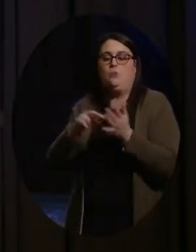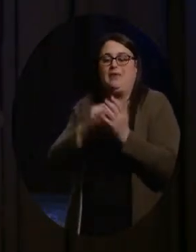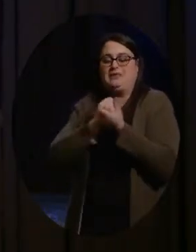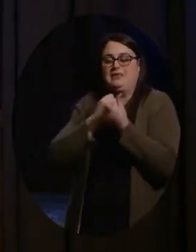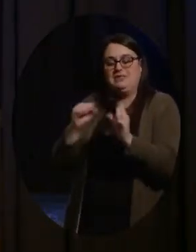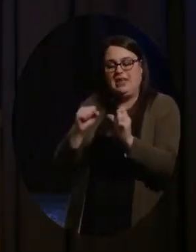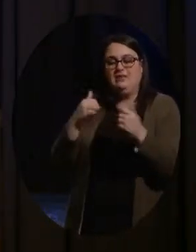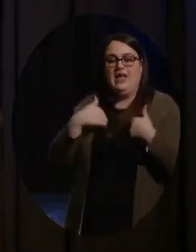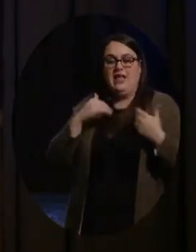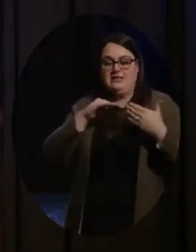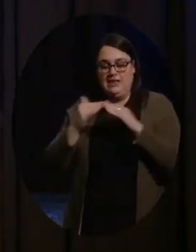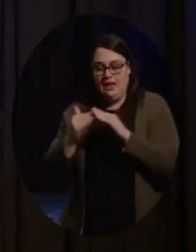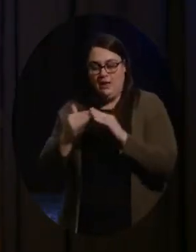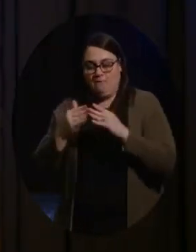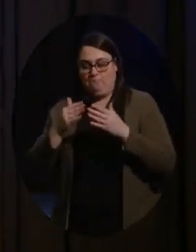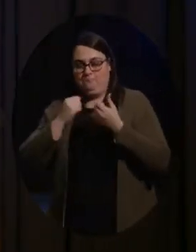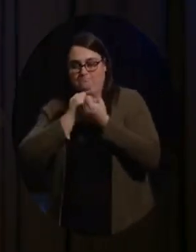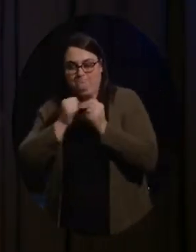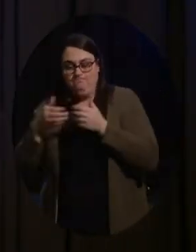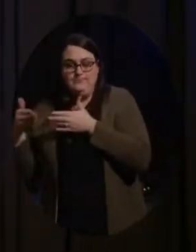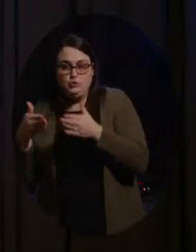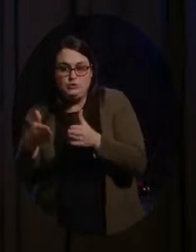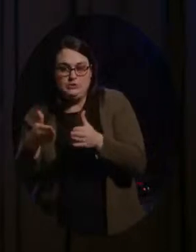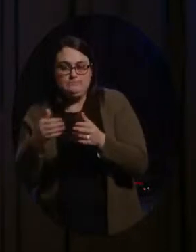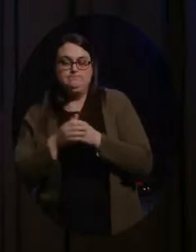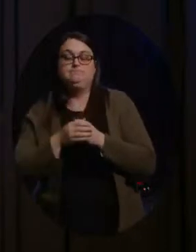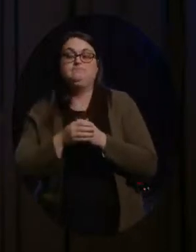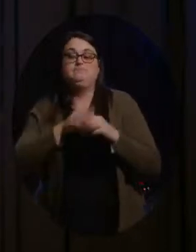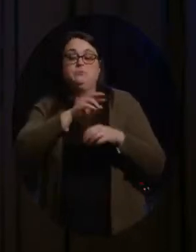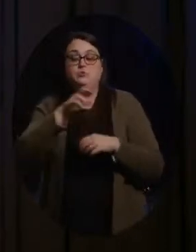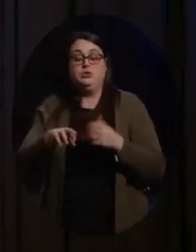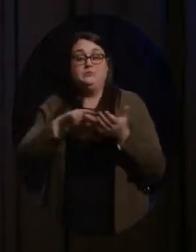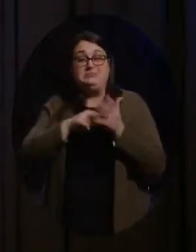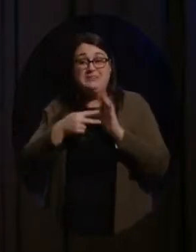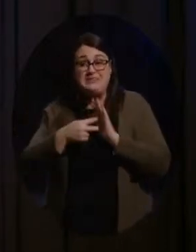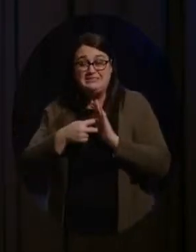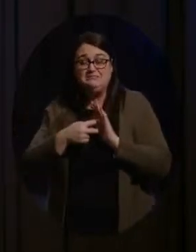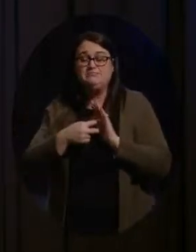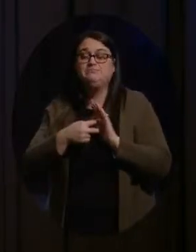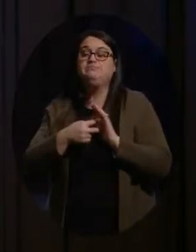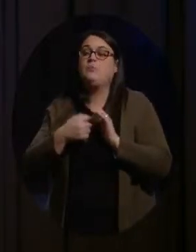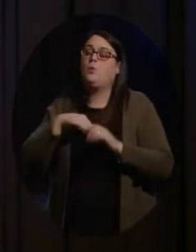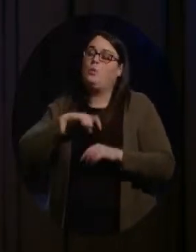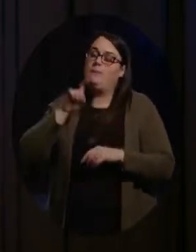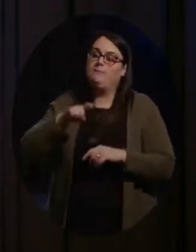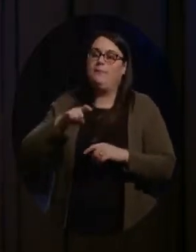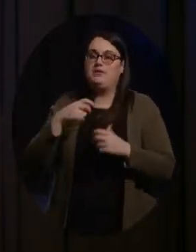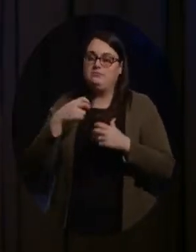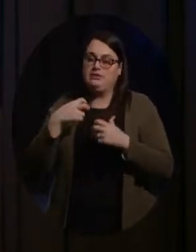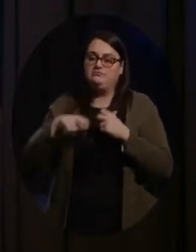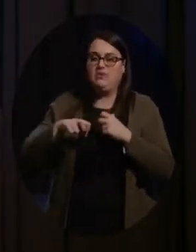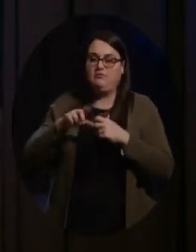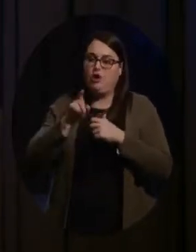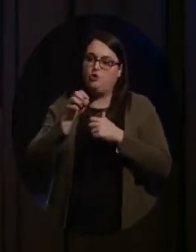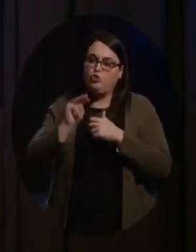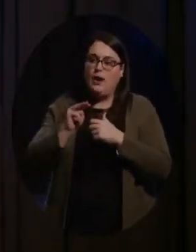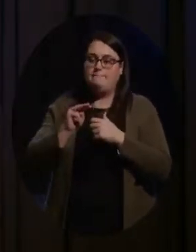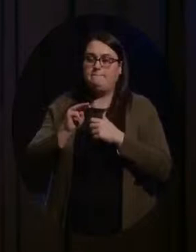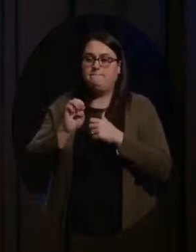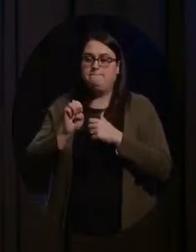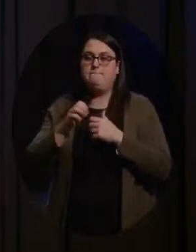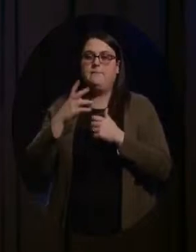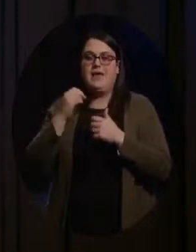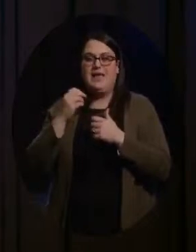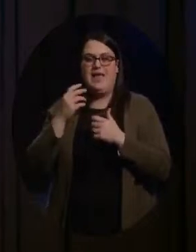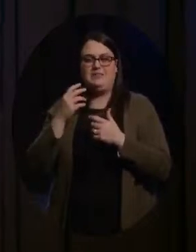with neighborhoods and safe streets. In Richmond, that means we have to be tough on crime and tough on the